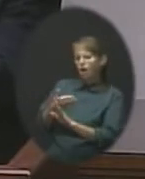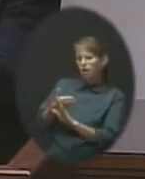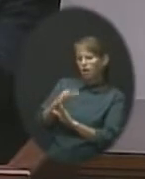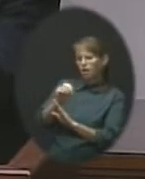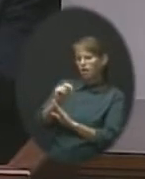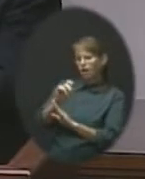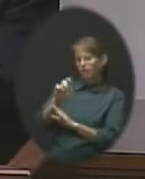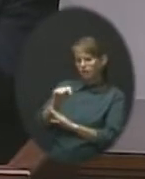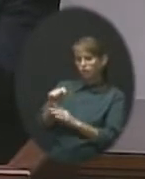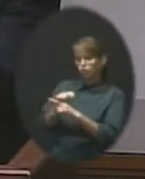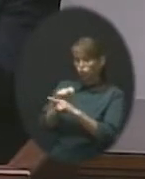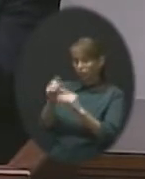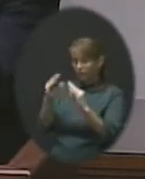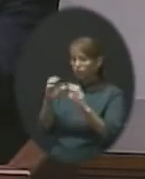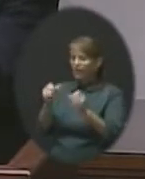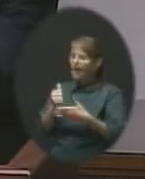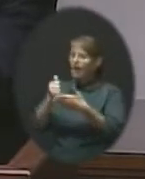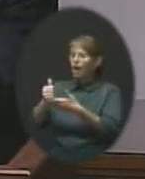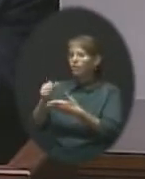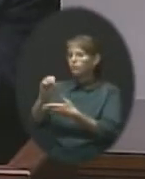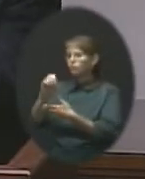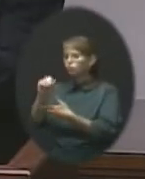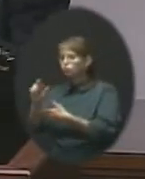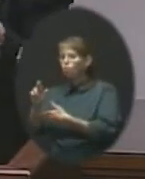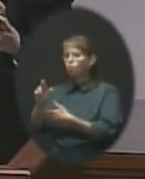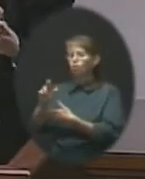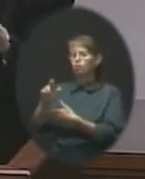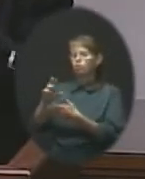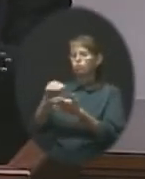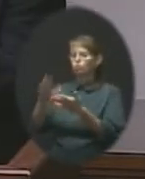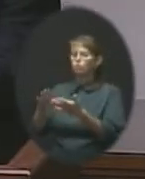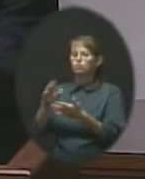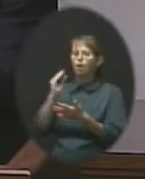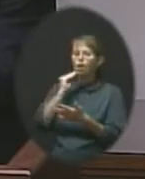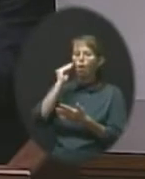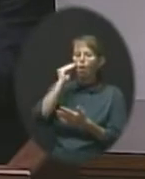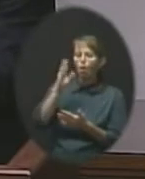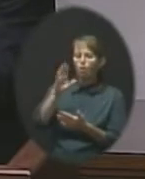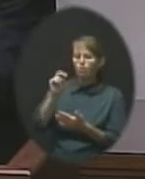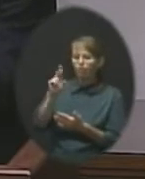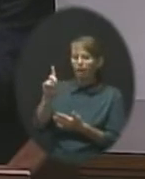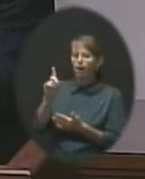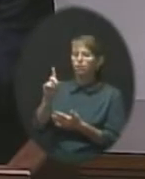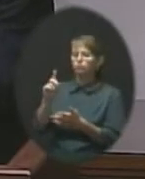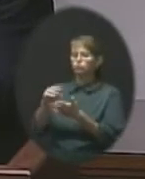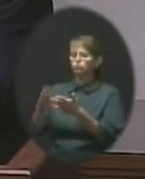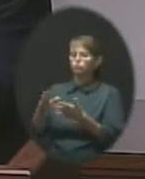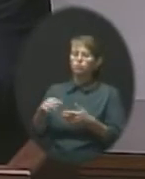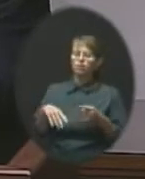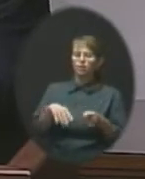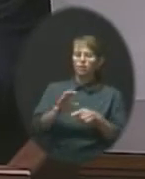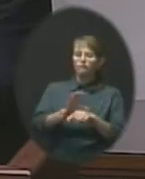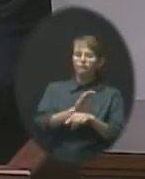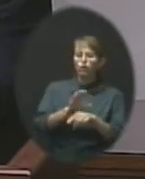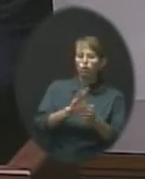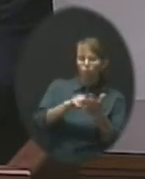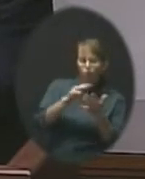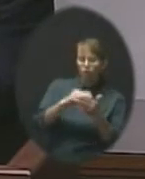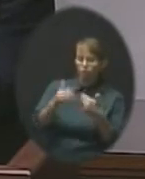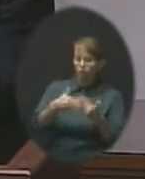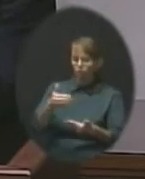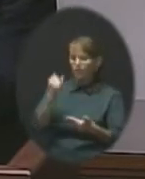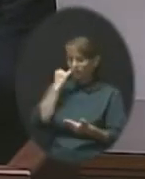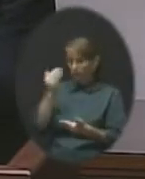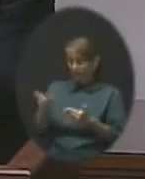can help the students in homebound, they can help the students in virtual learning. If we're all in the same location, we get enormous staff